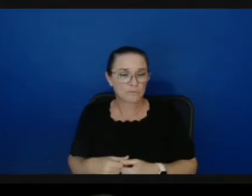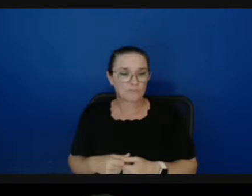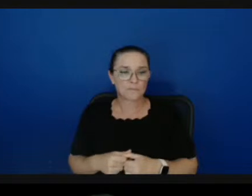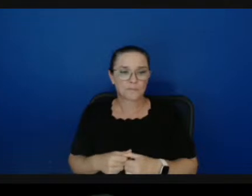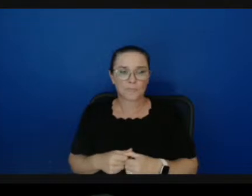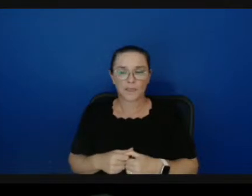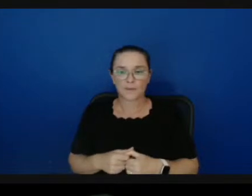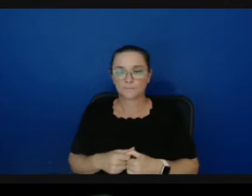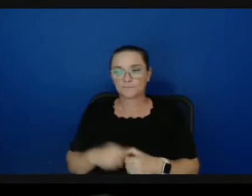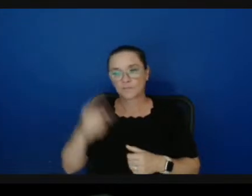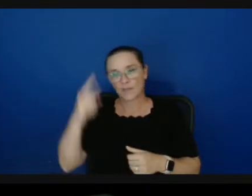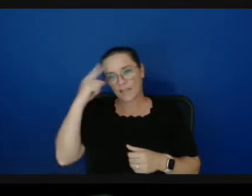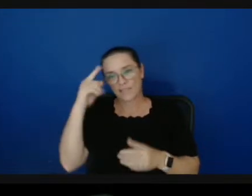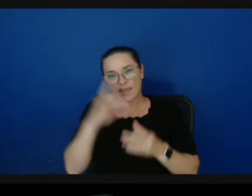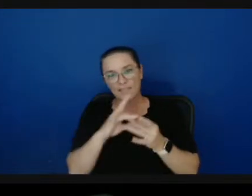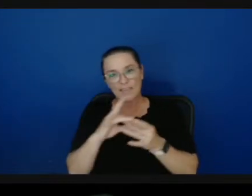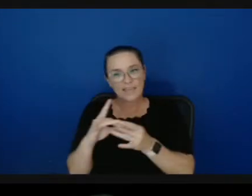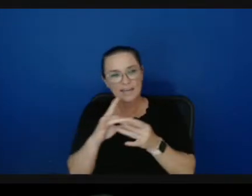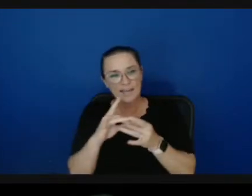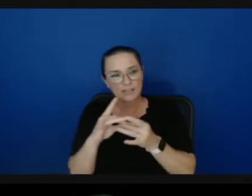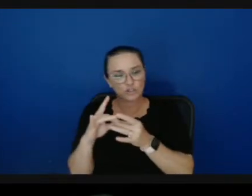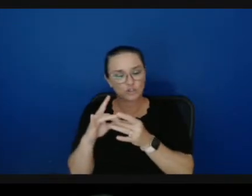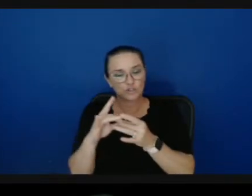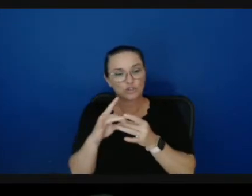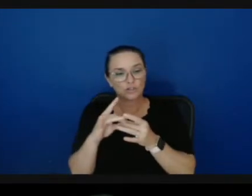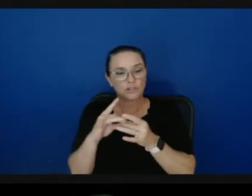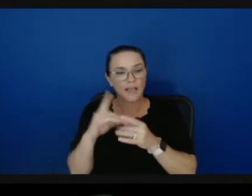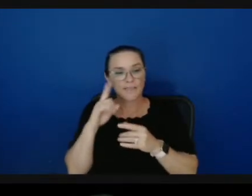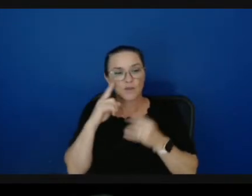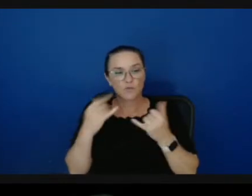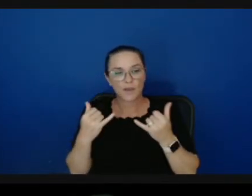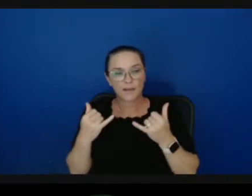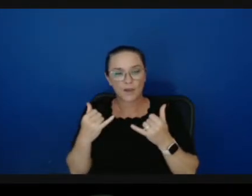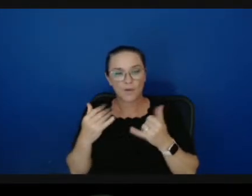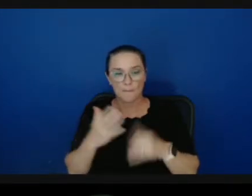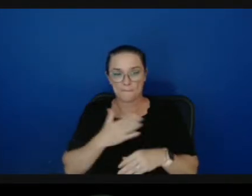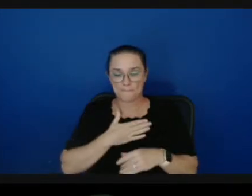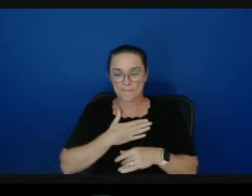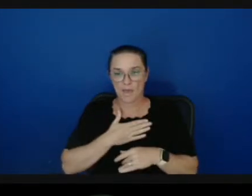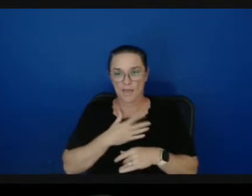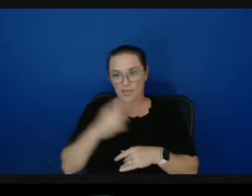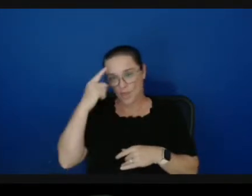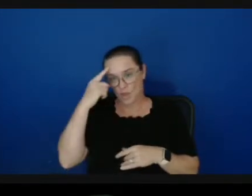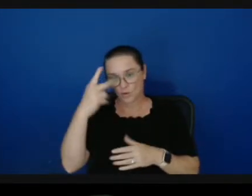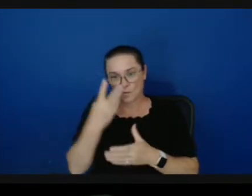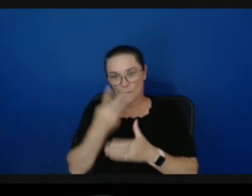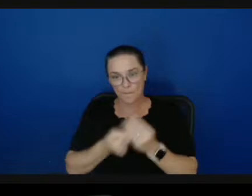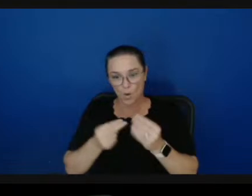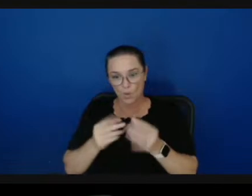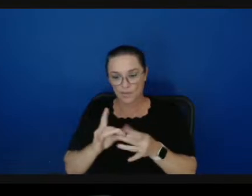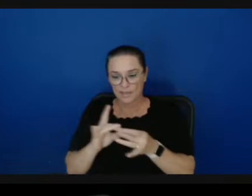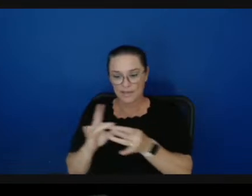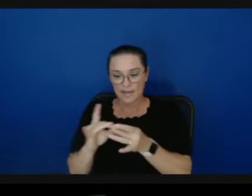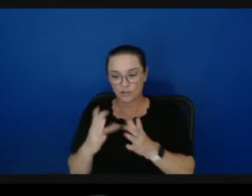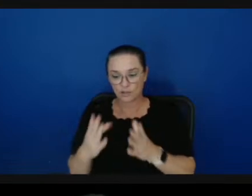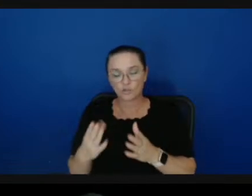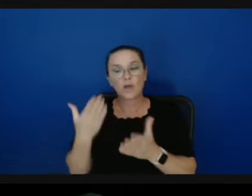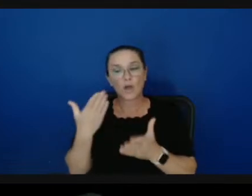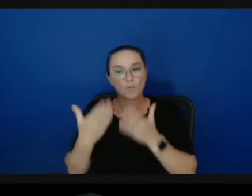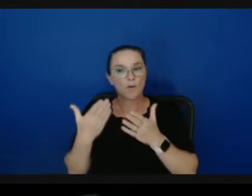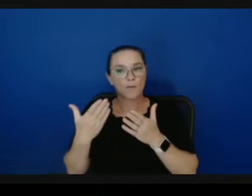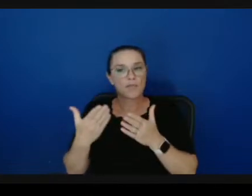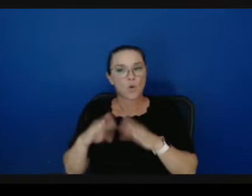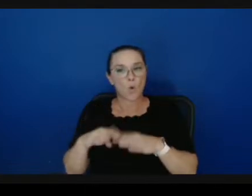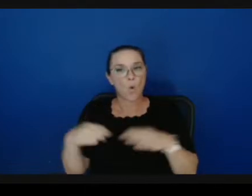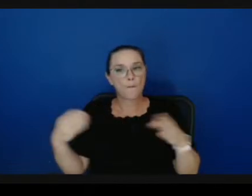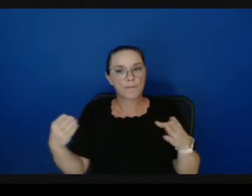Yeah, I mean, I think the connector, I think that right now, I mean, my take would be that both connectors are probably open. You're seeing that